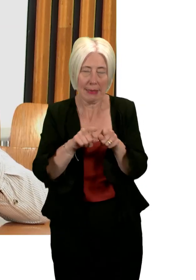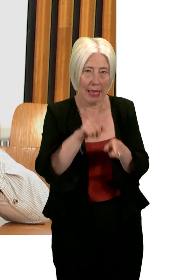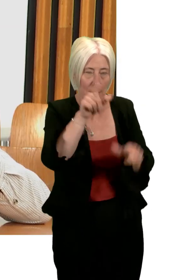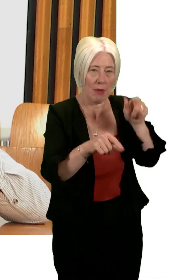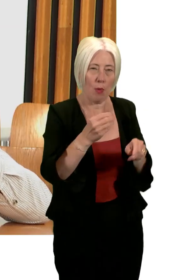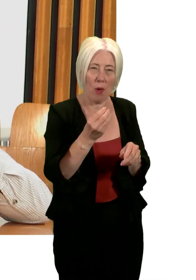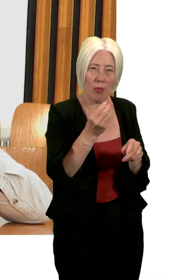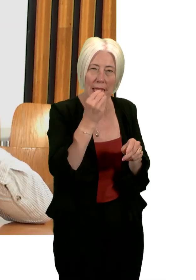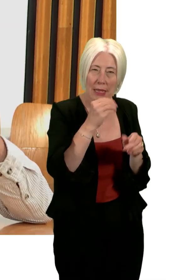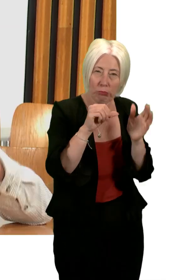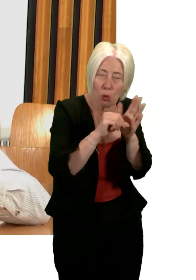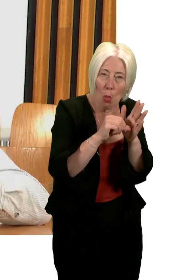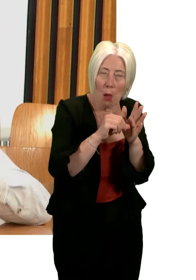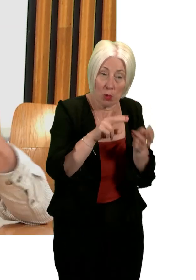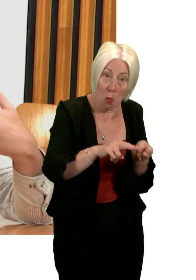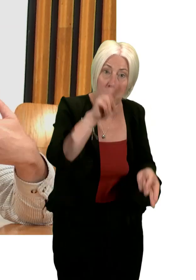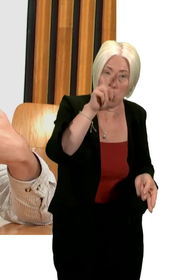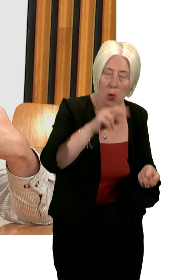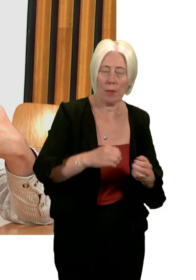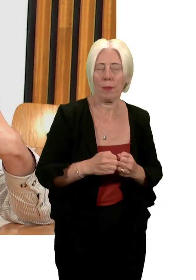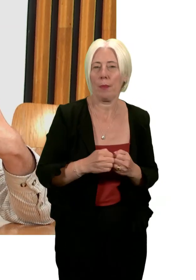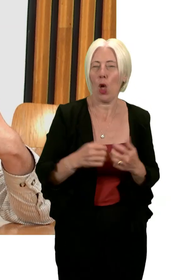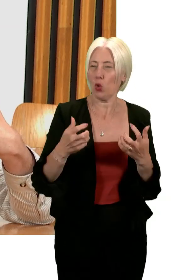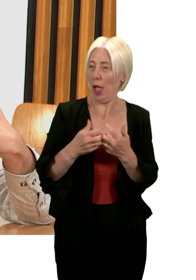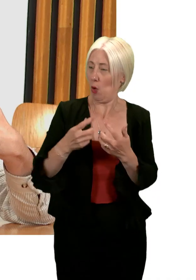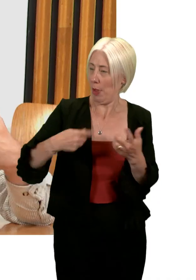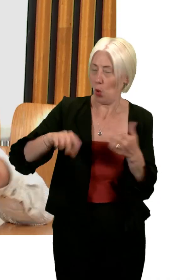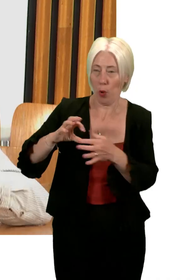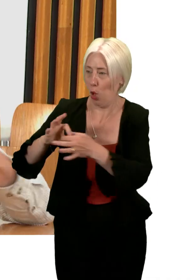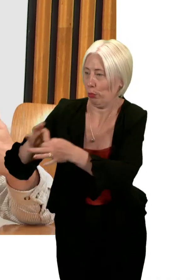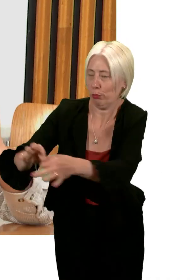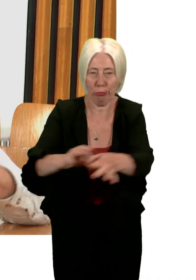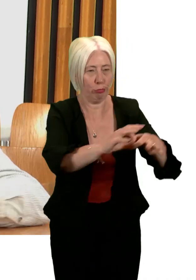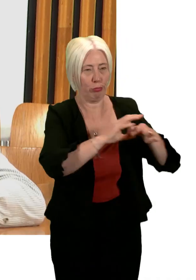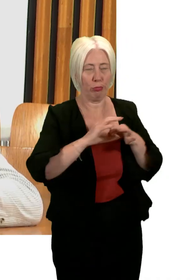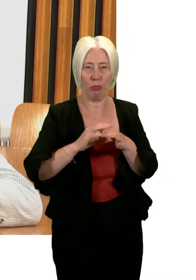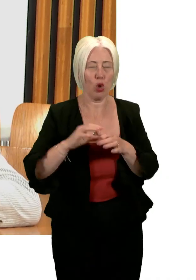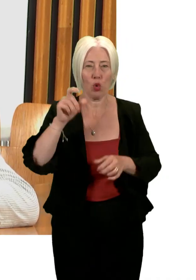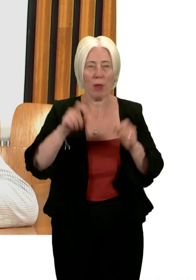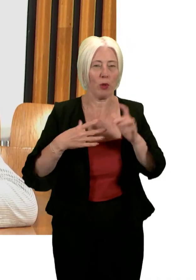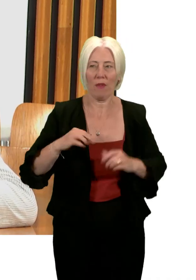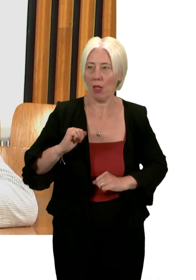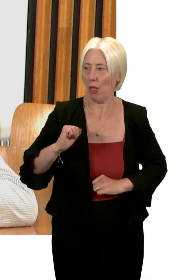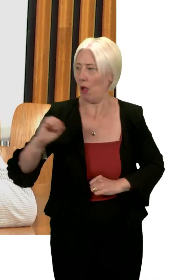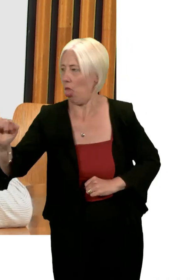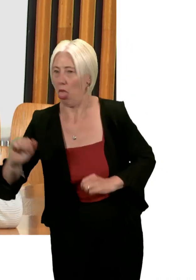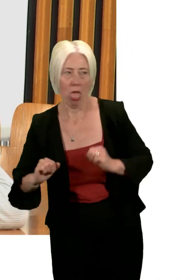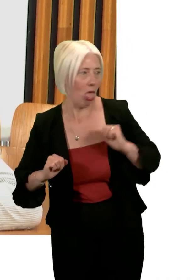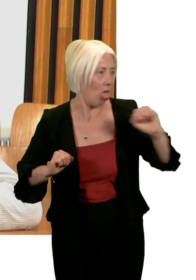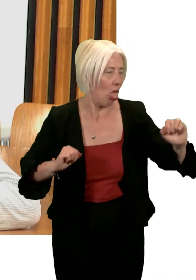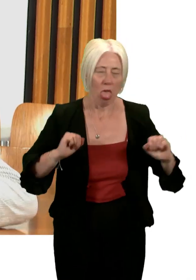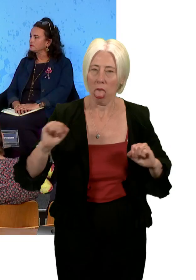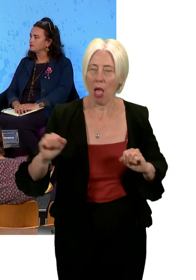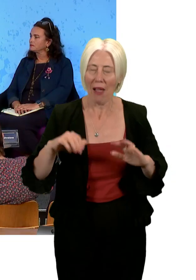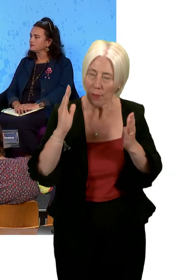have a joining up in our messages so that we're not pulling people in two different directions on these two different topics? Okay,